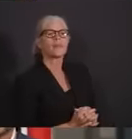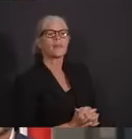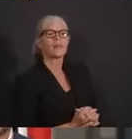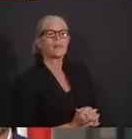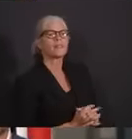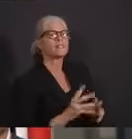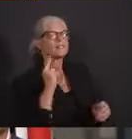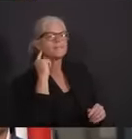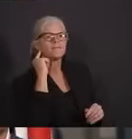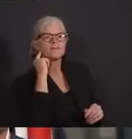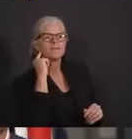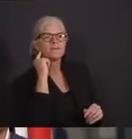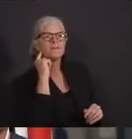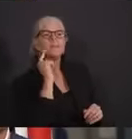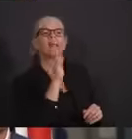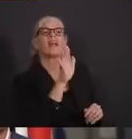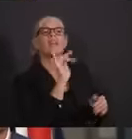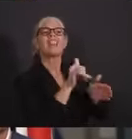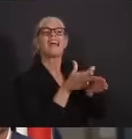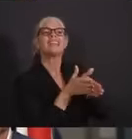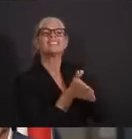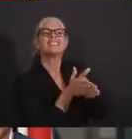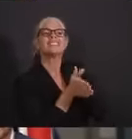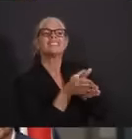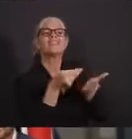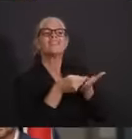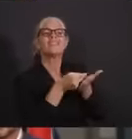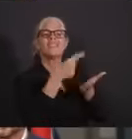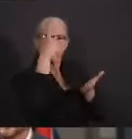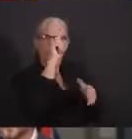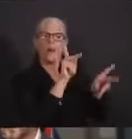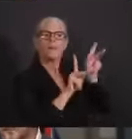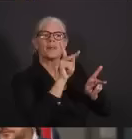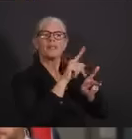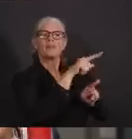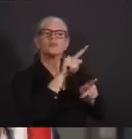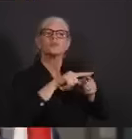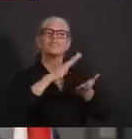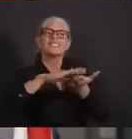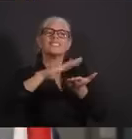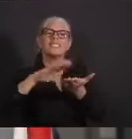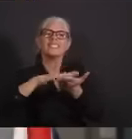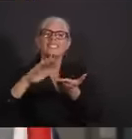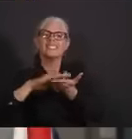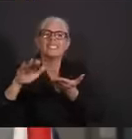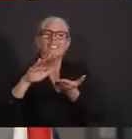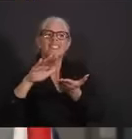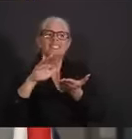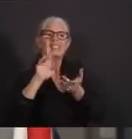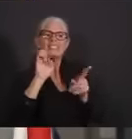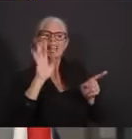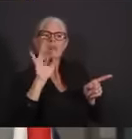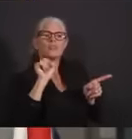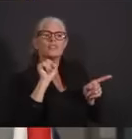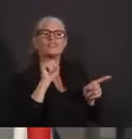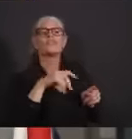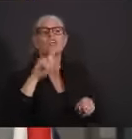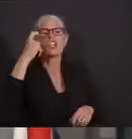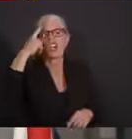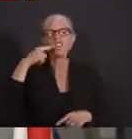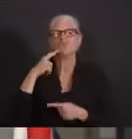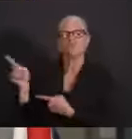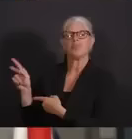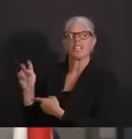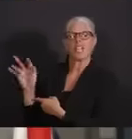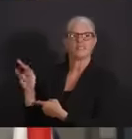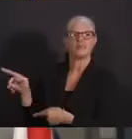about the incentives for debris removal crews to get more of them coming in here. So as the governor said, he